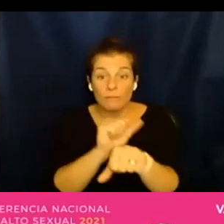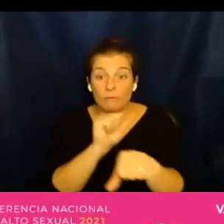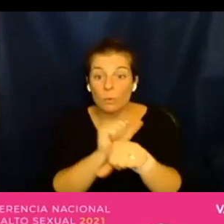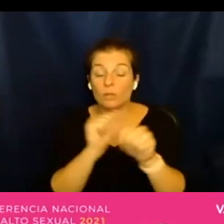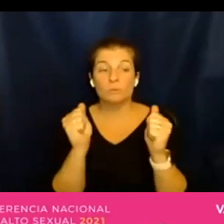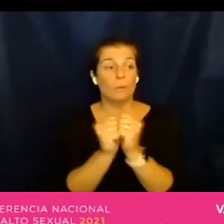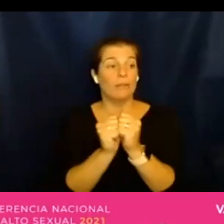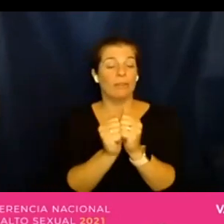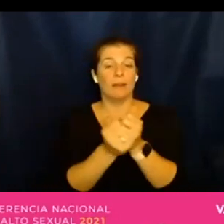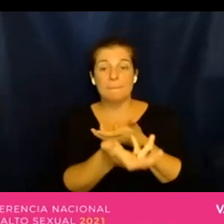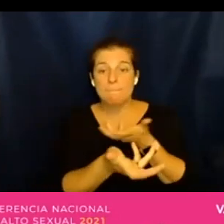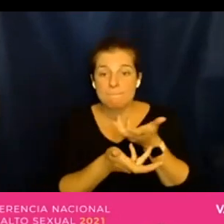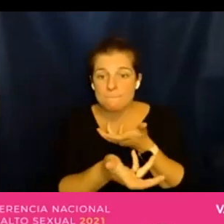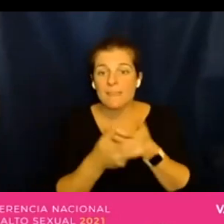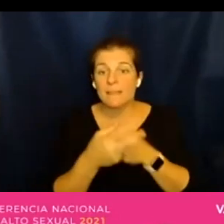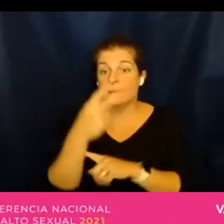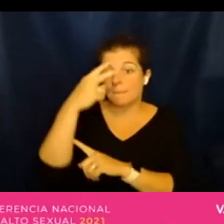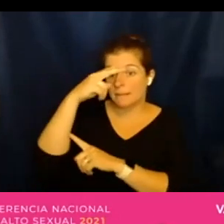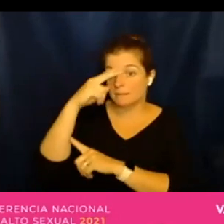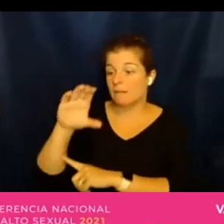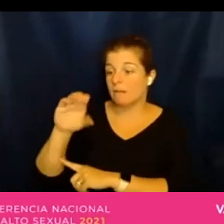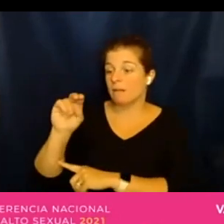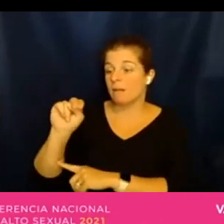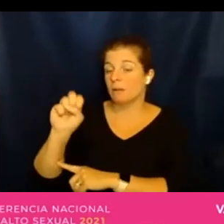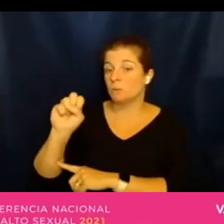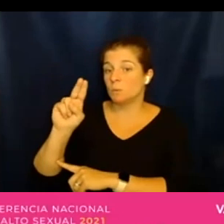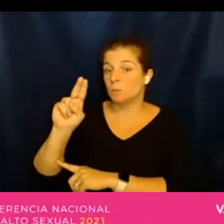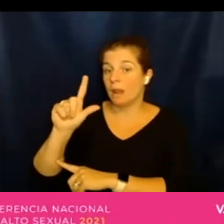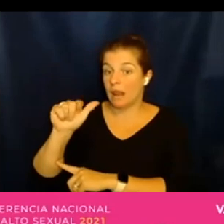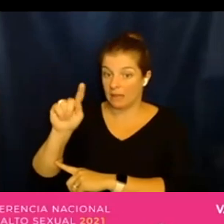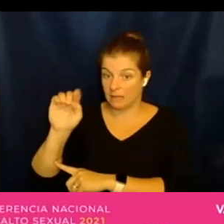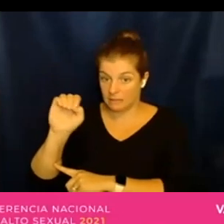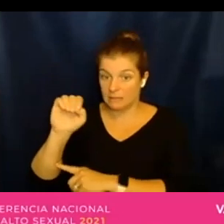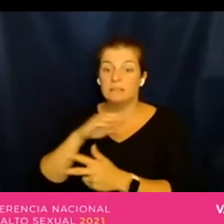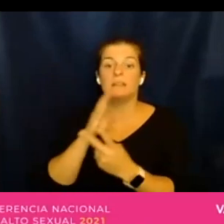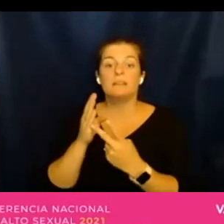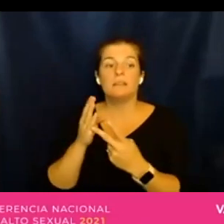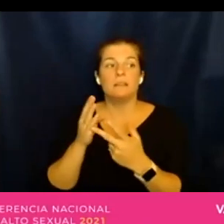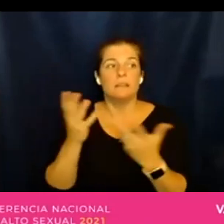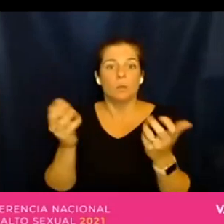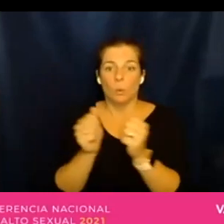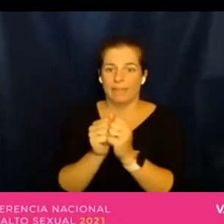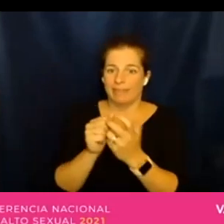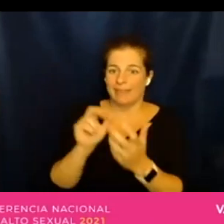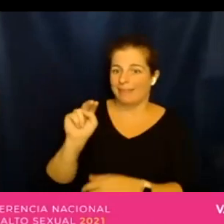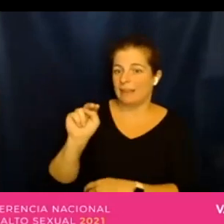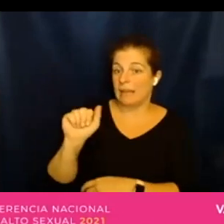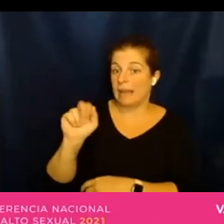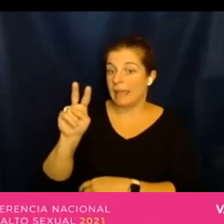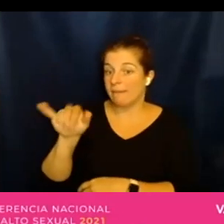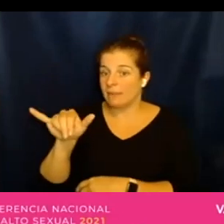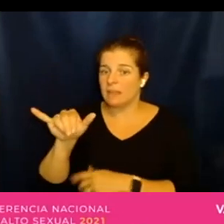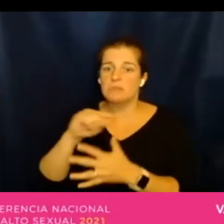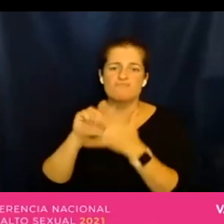with the Mexican consulate, and with the naval base, and many different places.